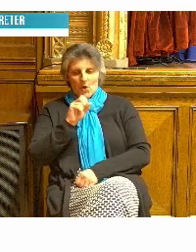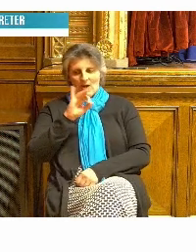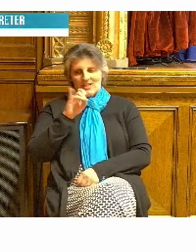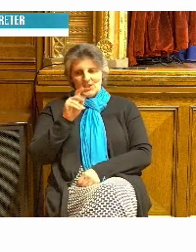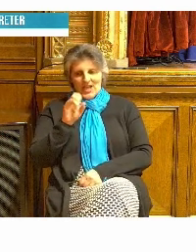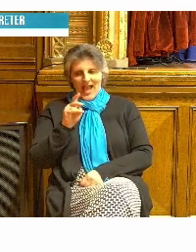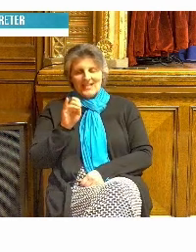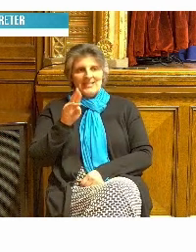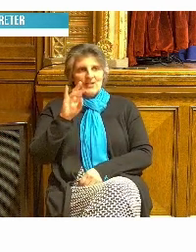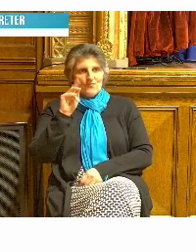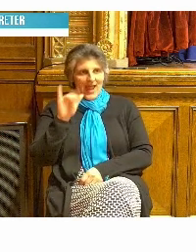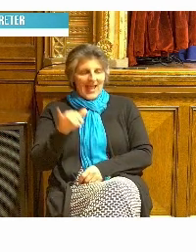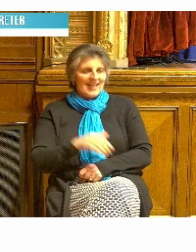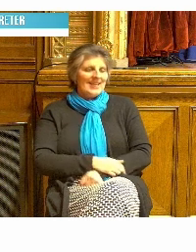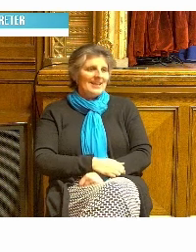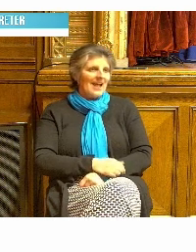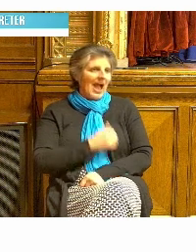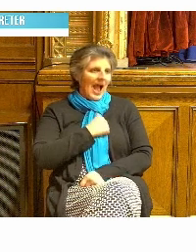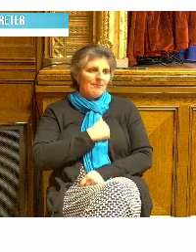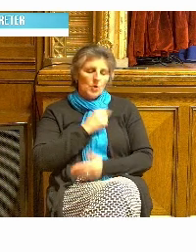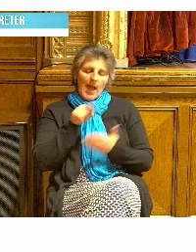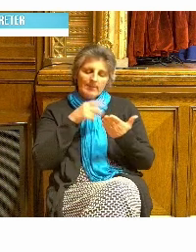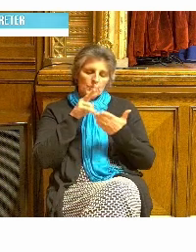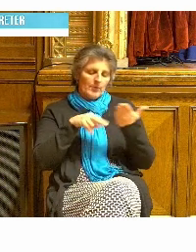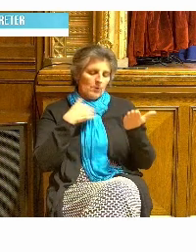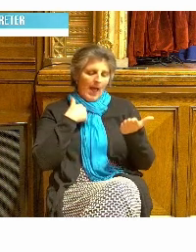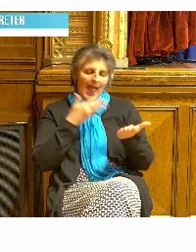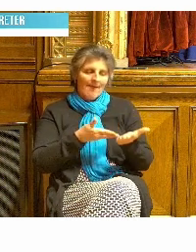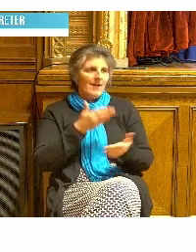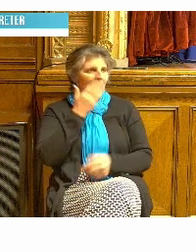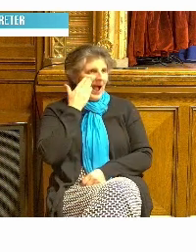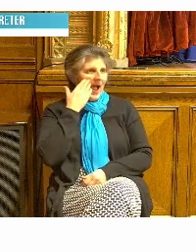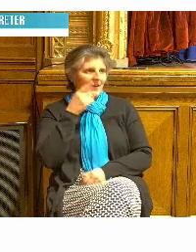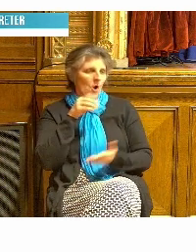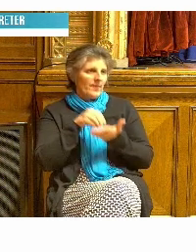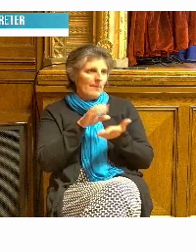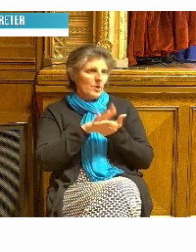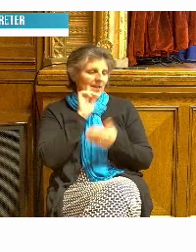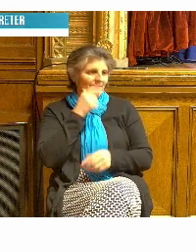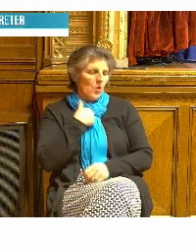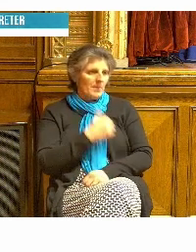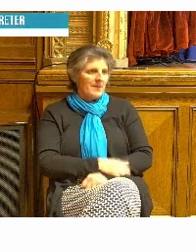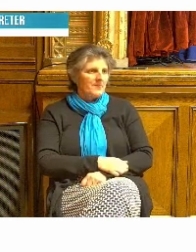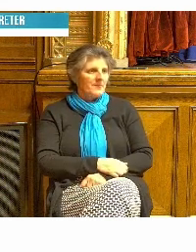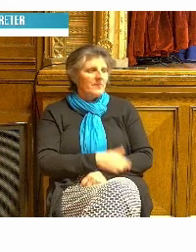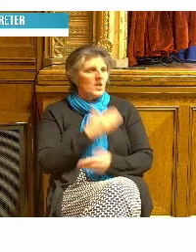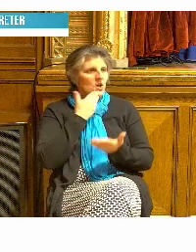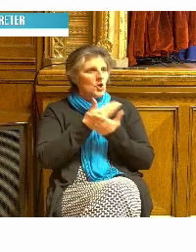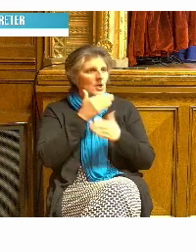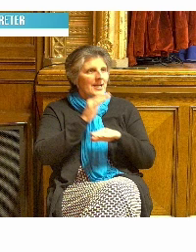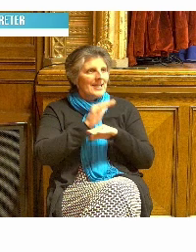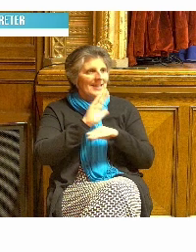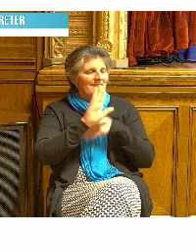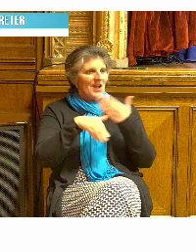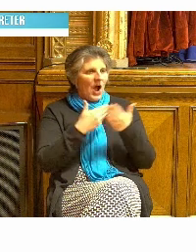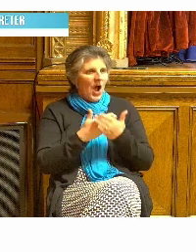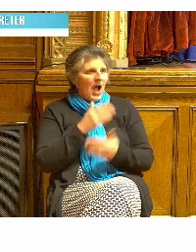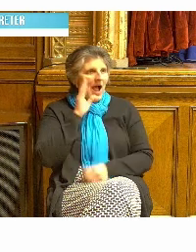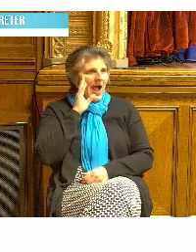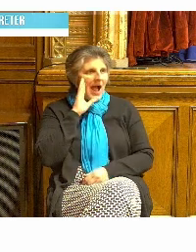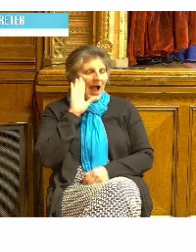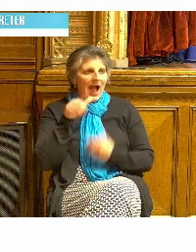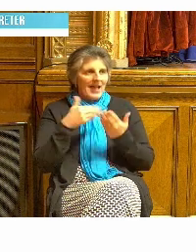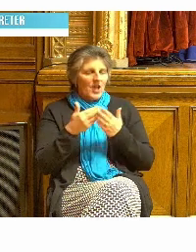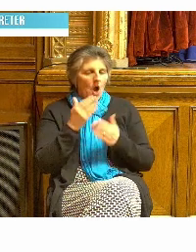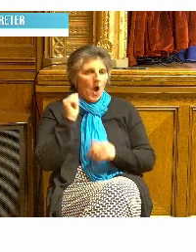I'm sorry. I'm just reading what I have here. I know, they put it in for me. Okay. Good evening, everyone. Hi, Sean,